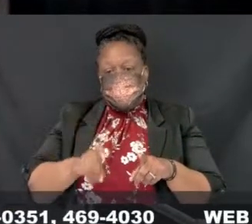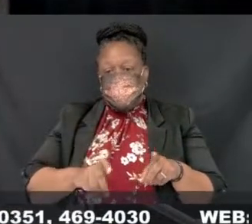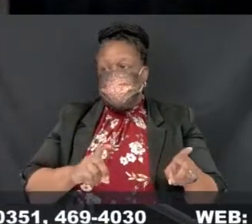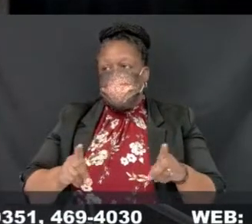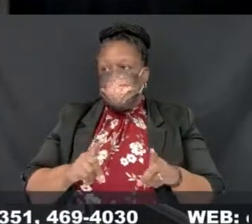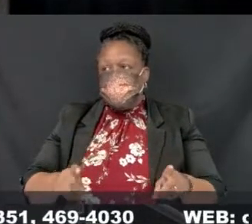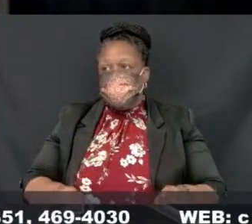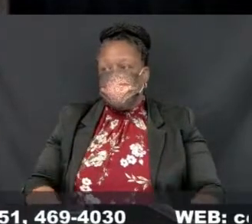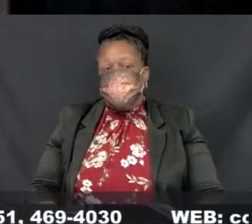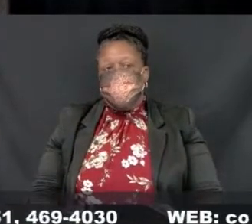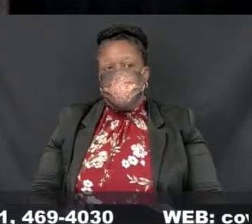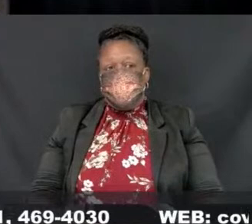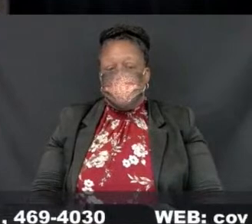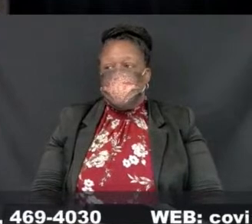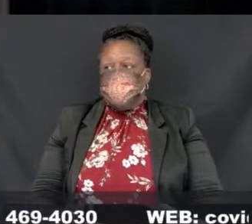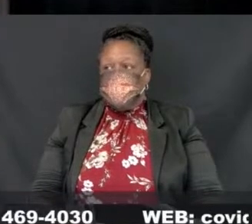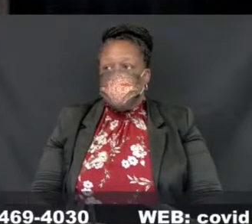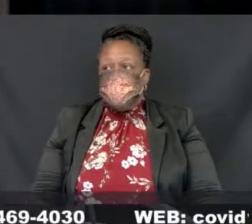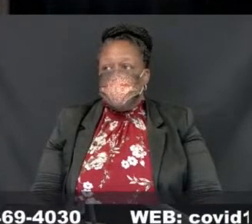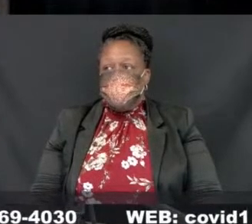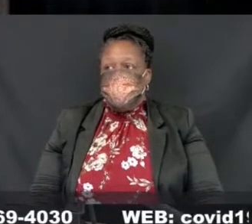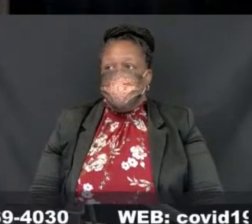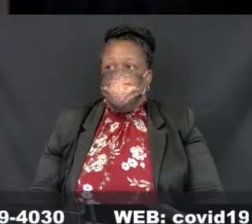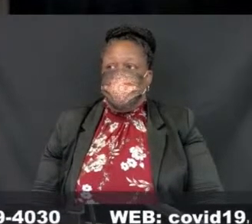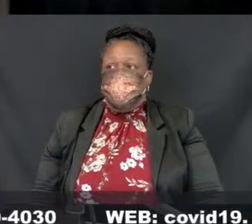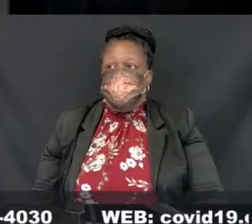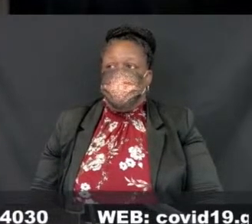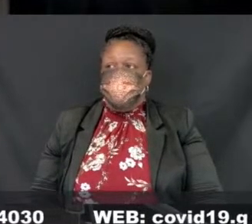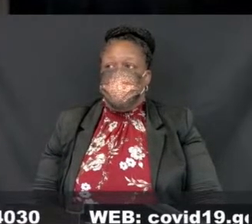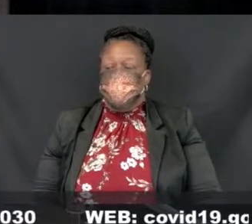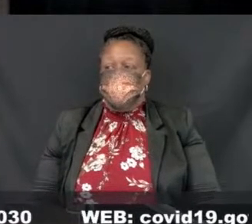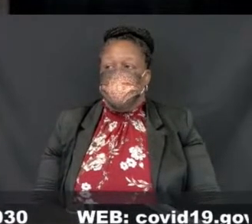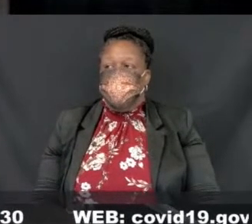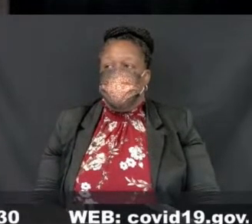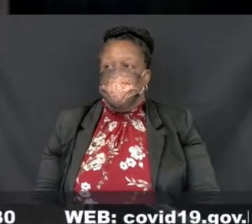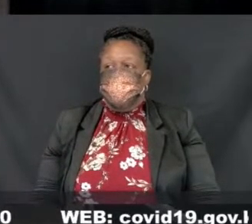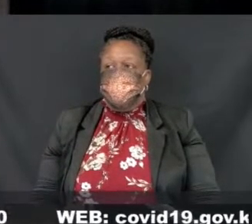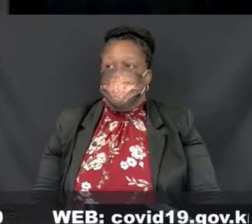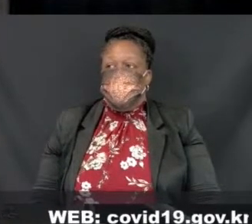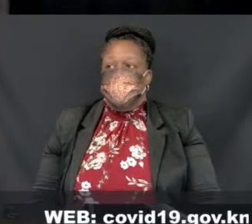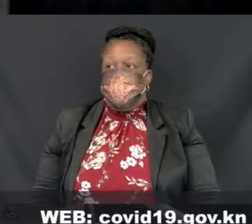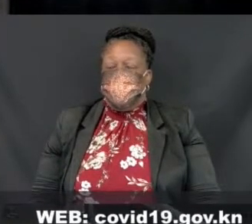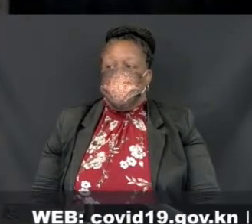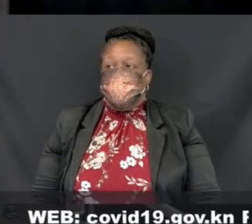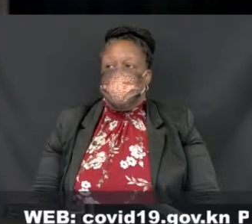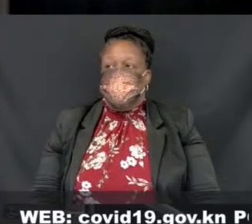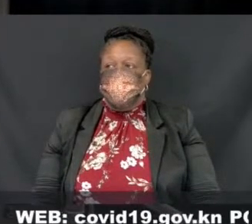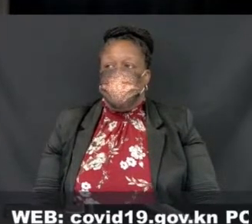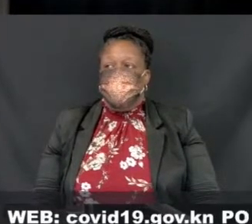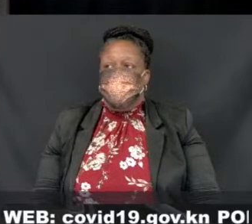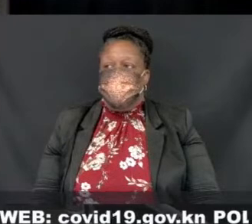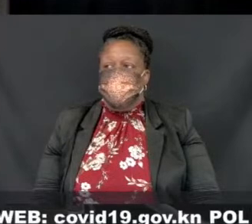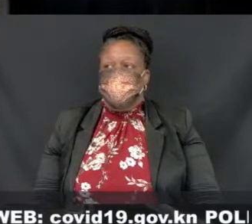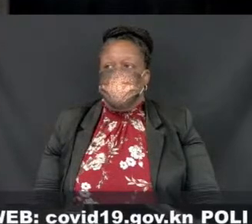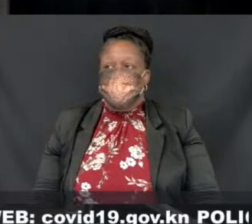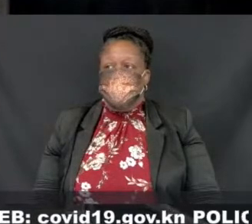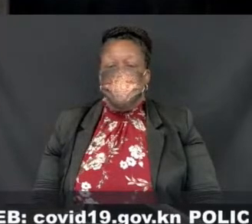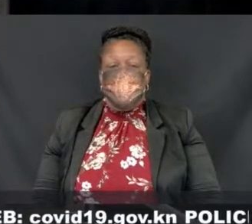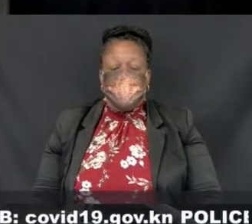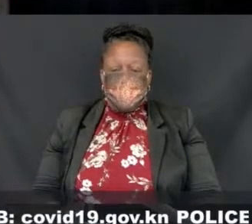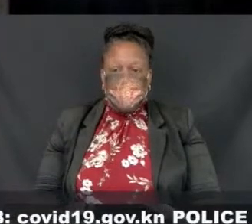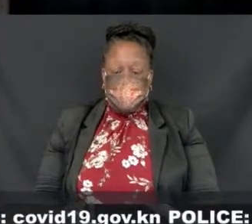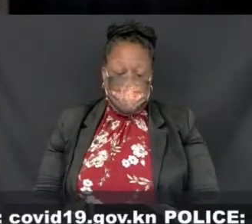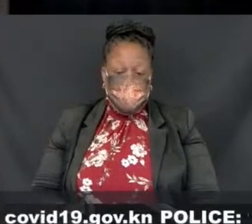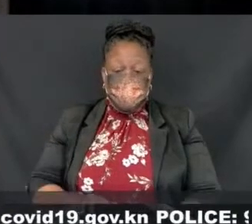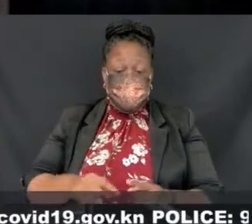When people exercise that sort of, and a government exercise that sort of control over